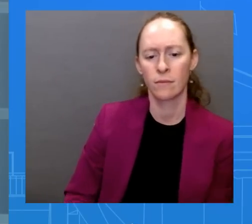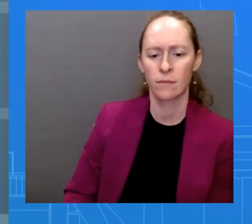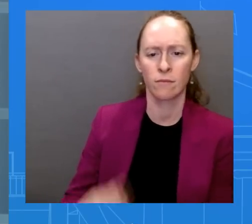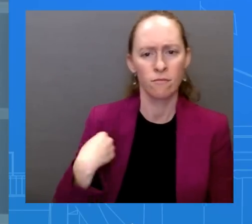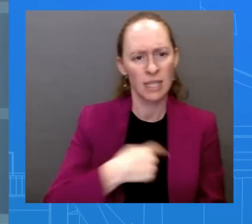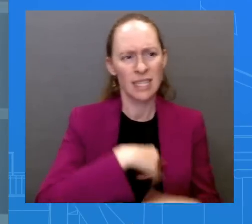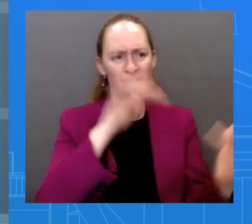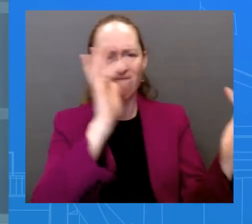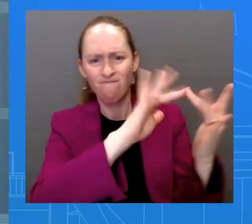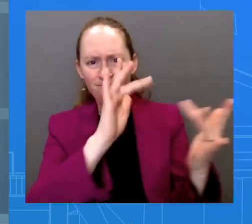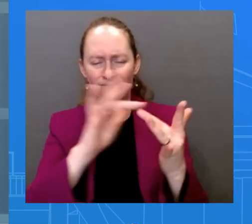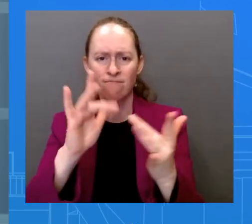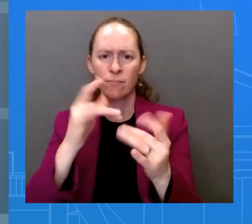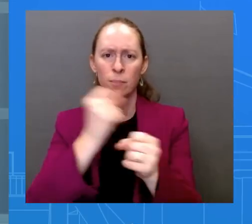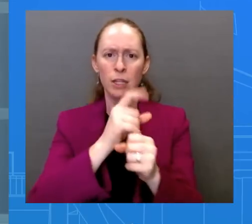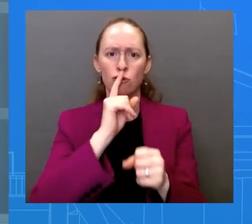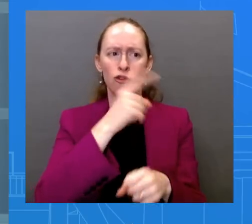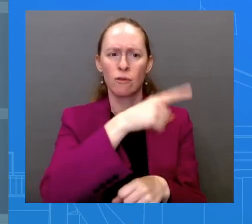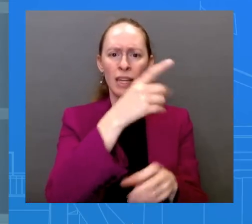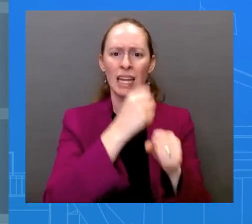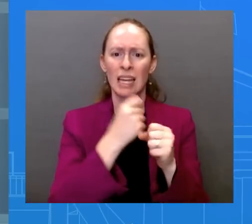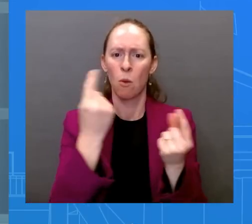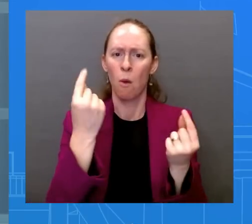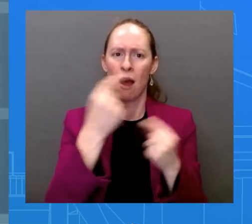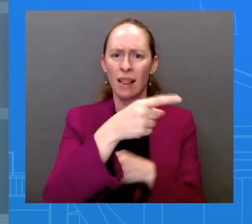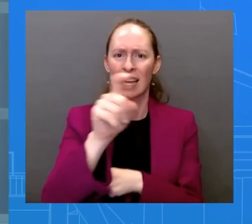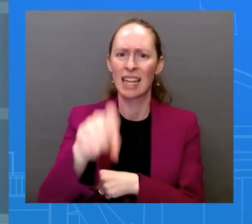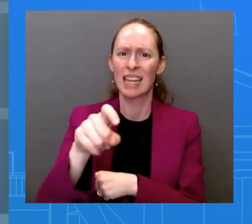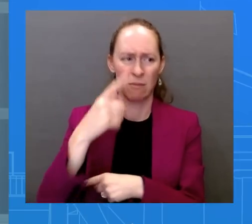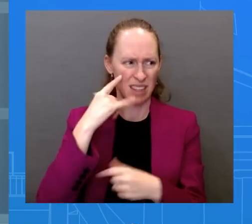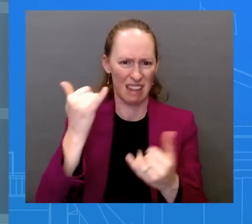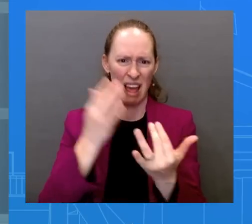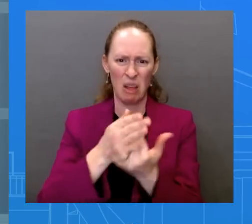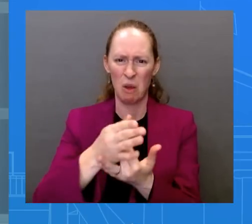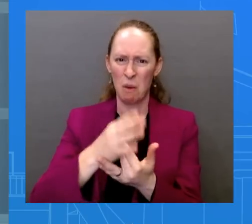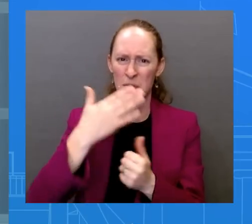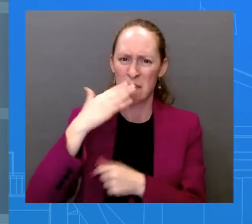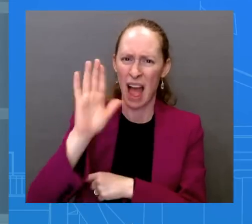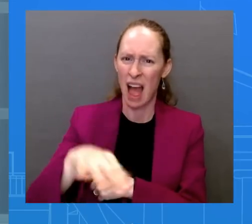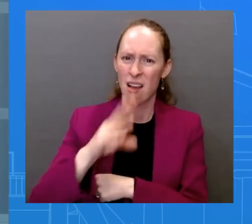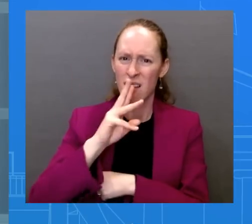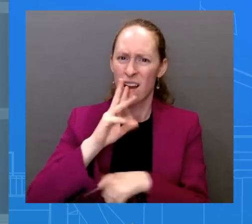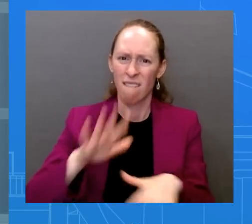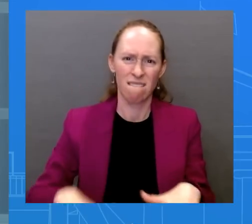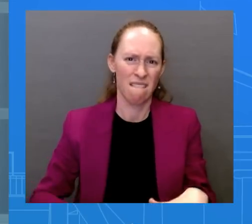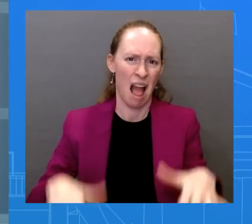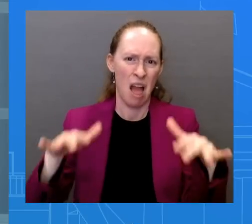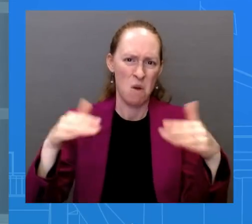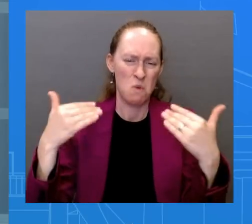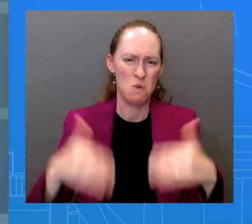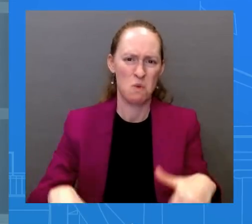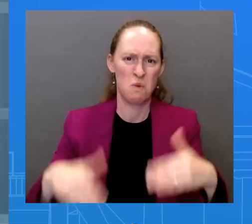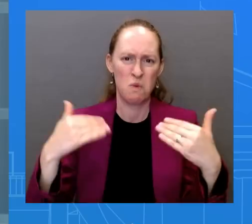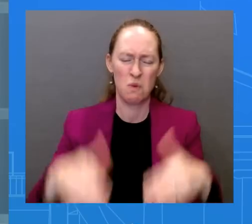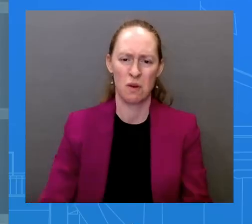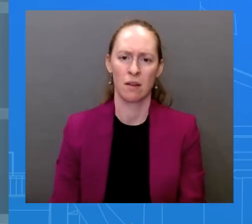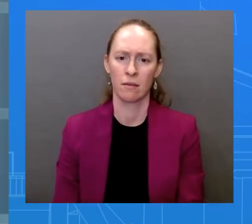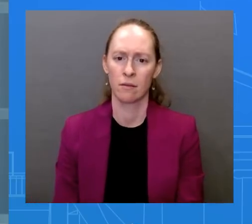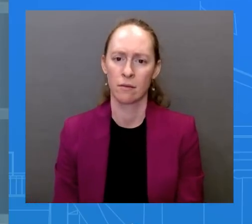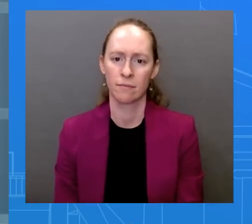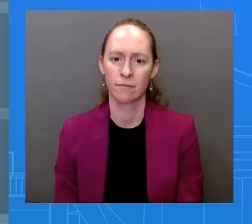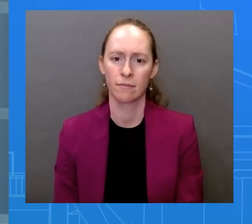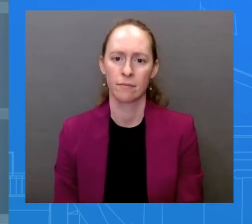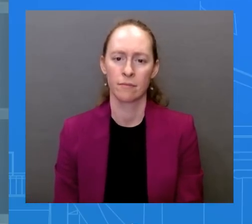dealing with the flood, as the people of Pakistan are dealing with the flood, that they have aid, especially from